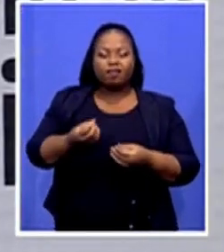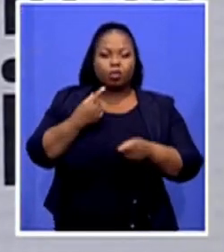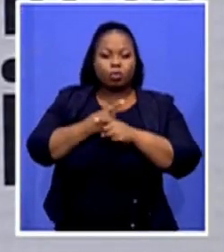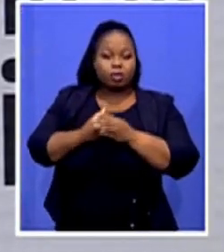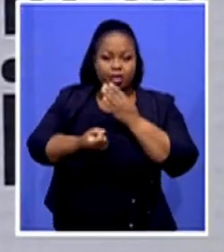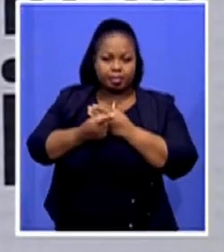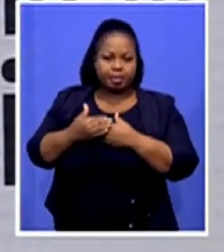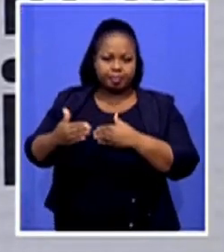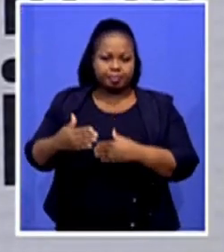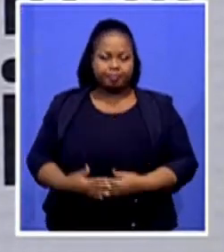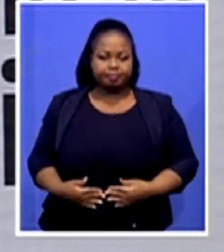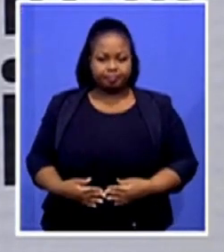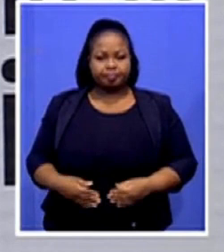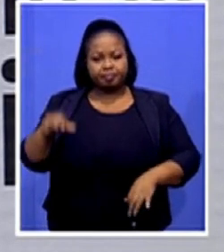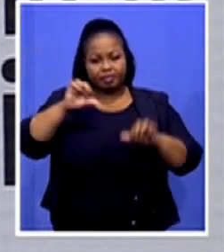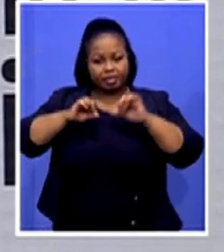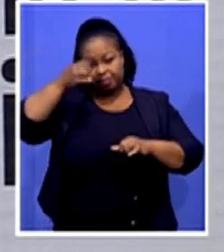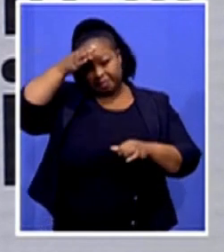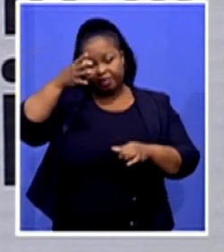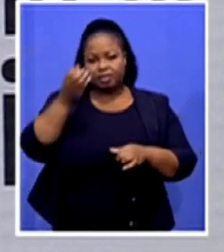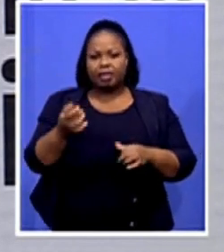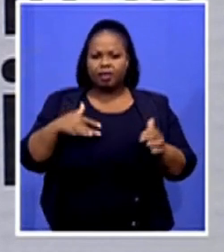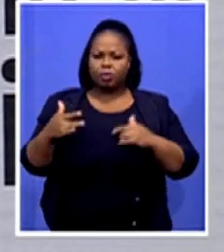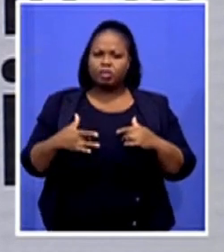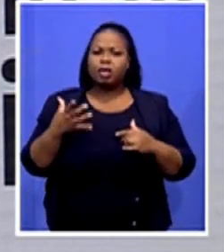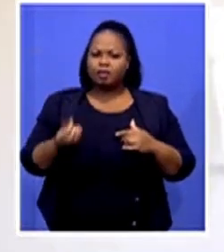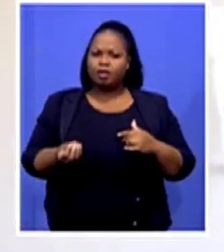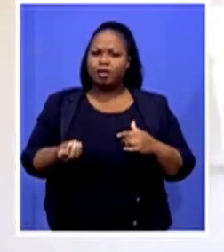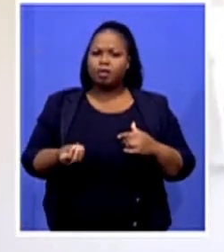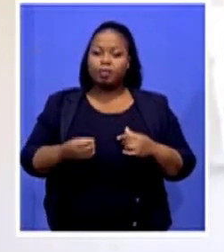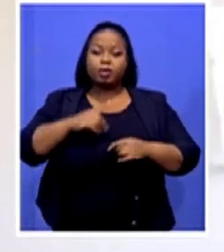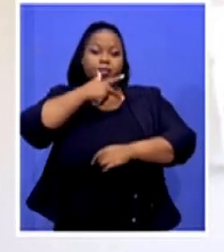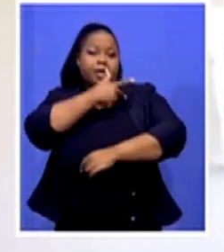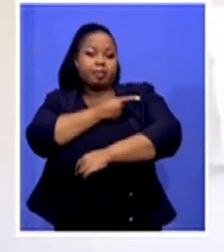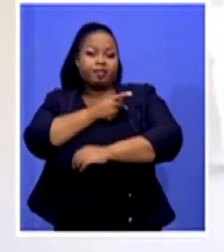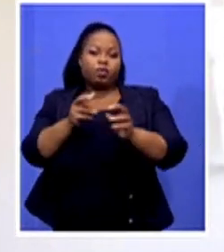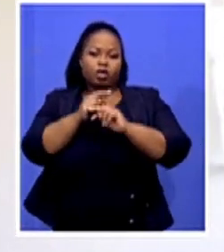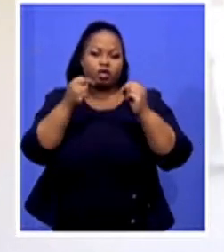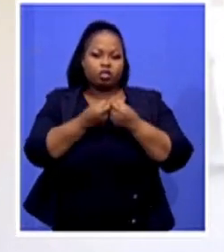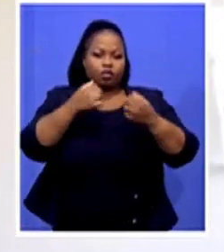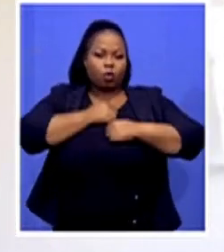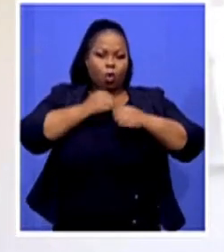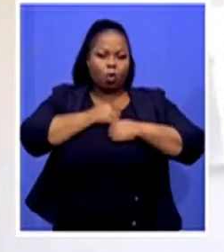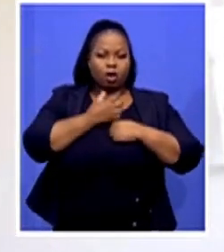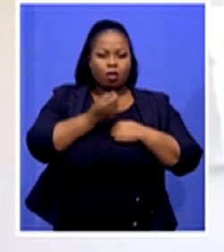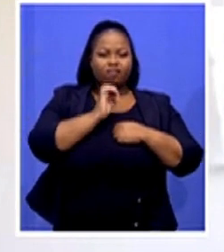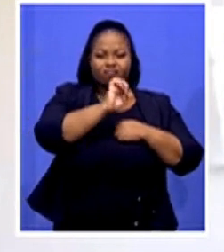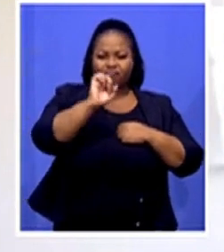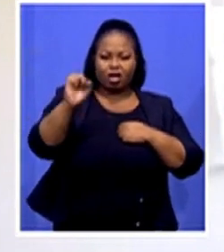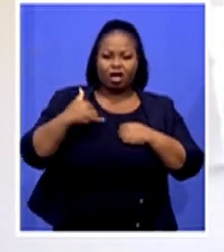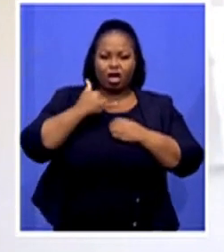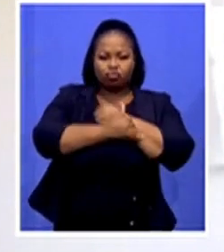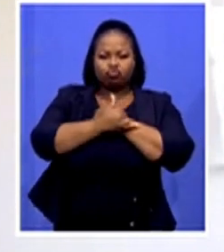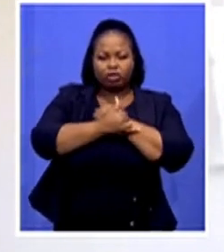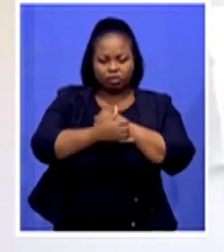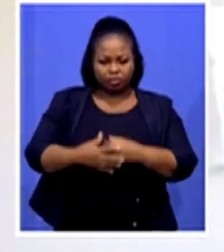of concern now is vaccine nationalism. Vaccine production is being ring-fenced for